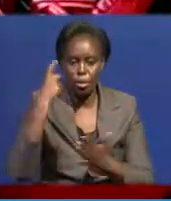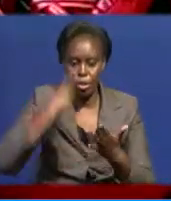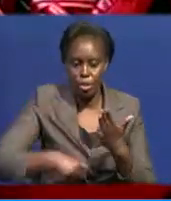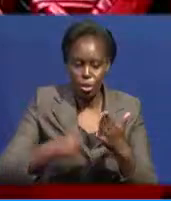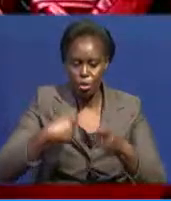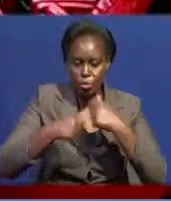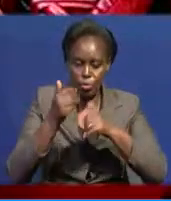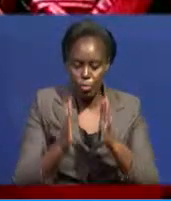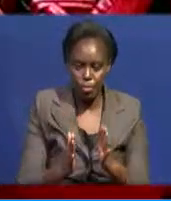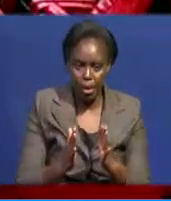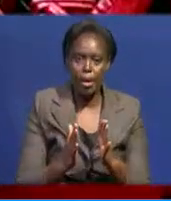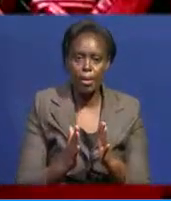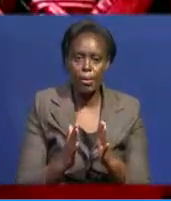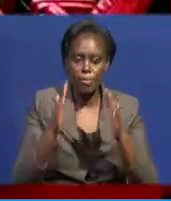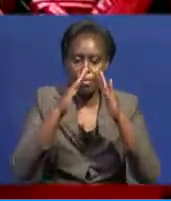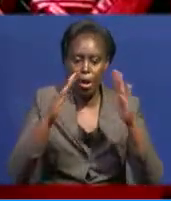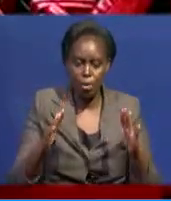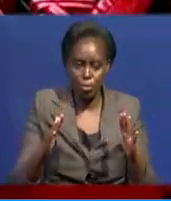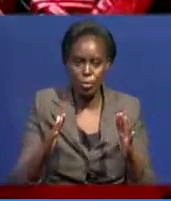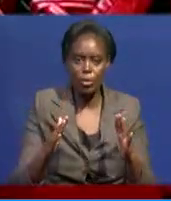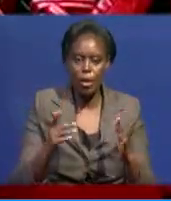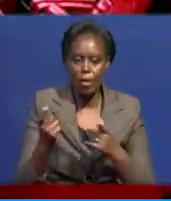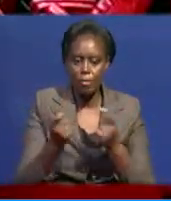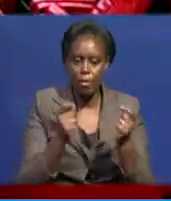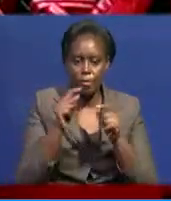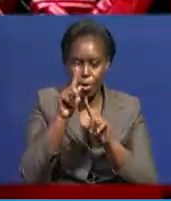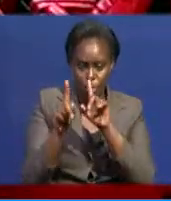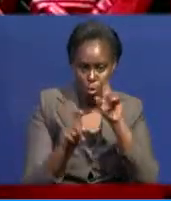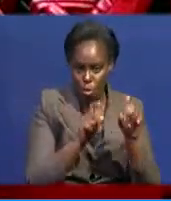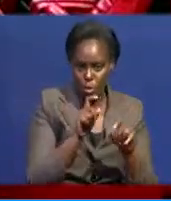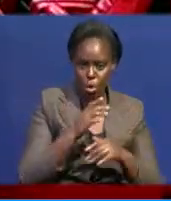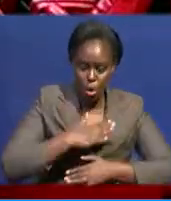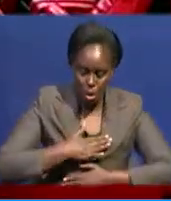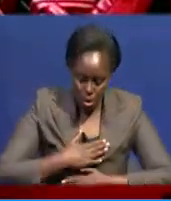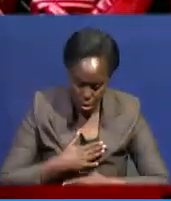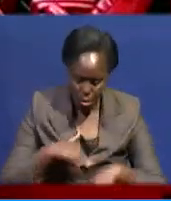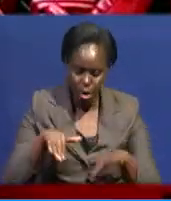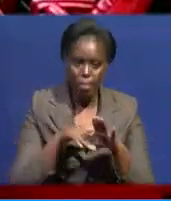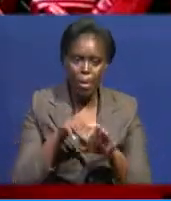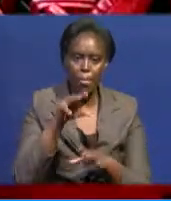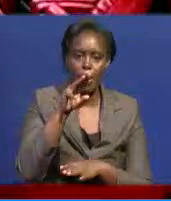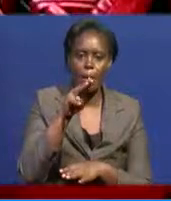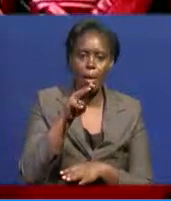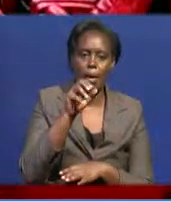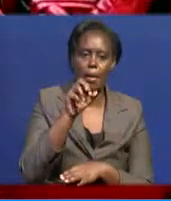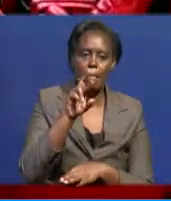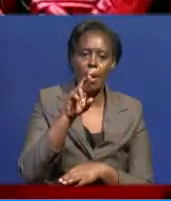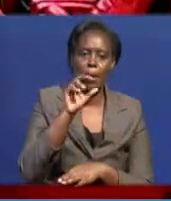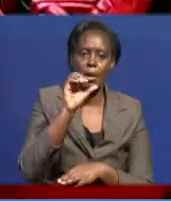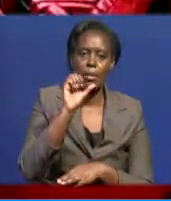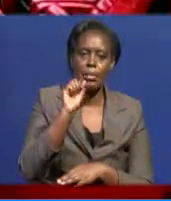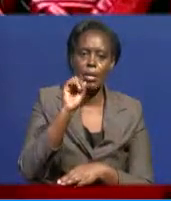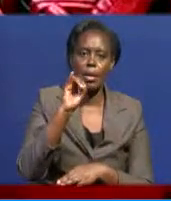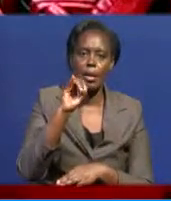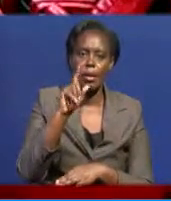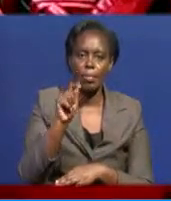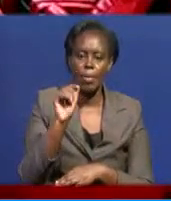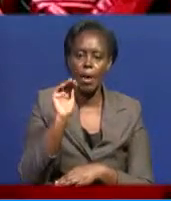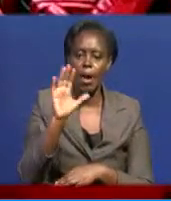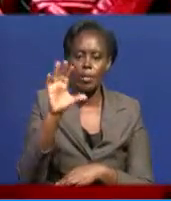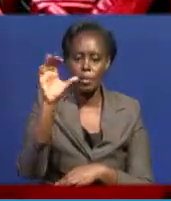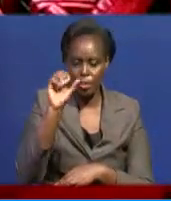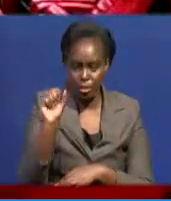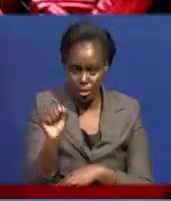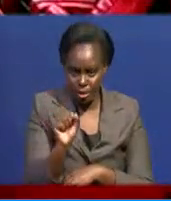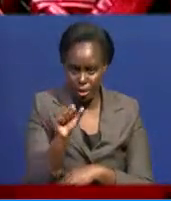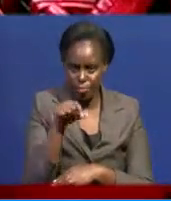those units. These are a few questions that the Honorable Member for Marsabit County seeking to ask the Cabinet